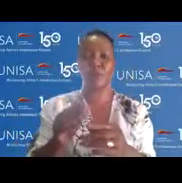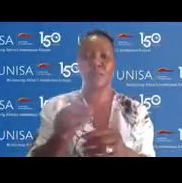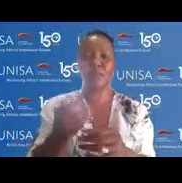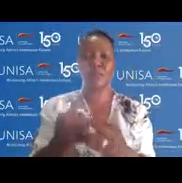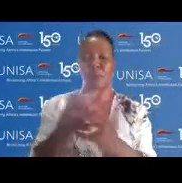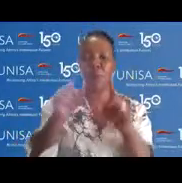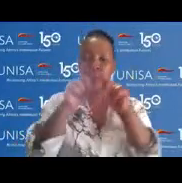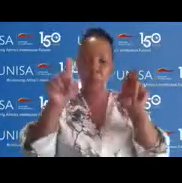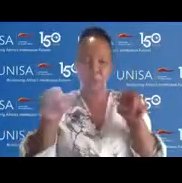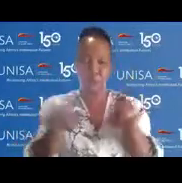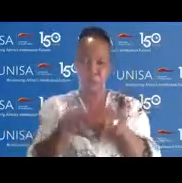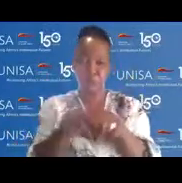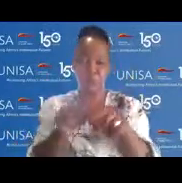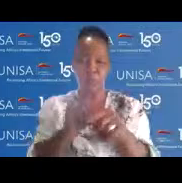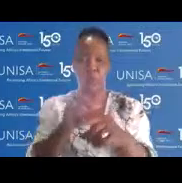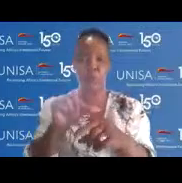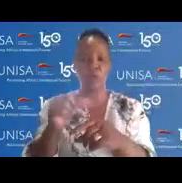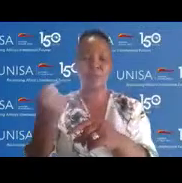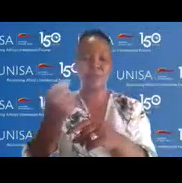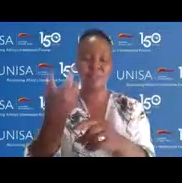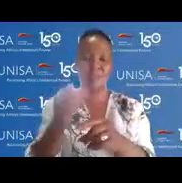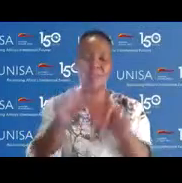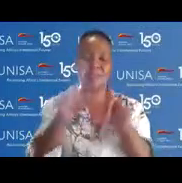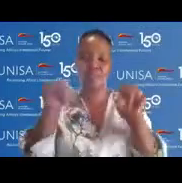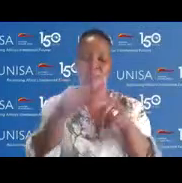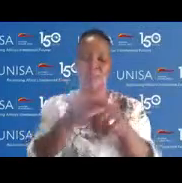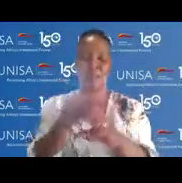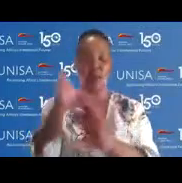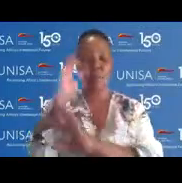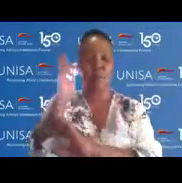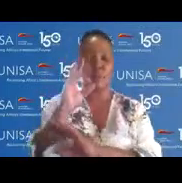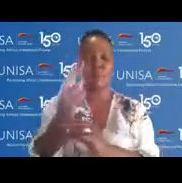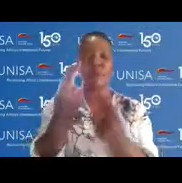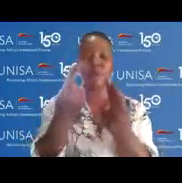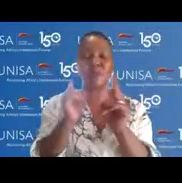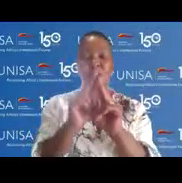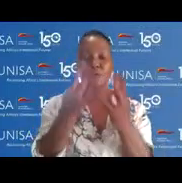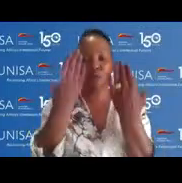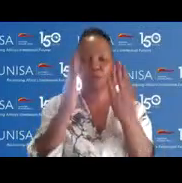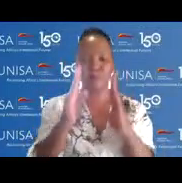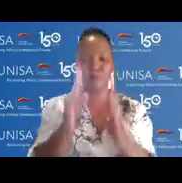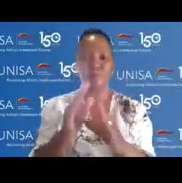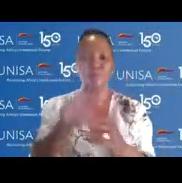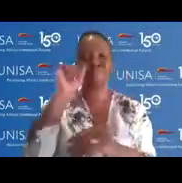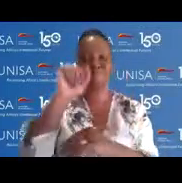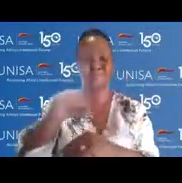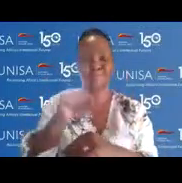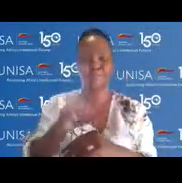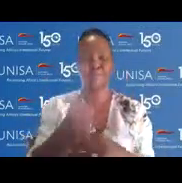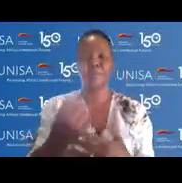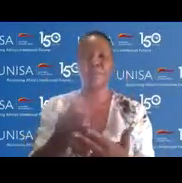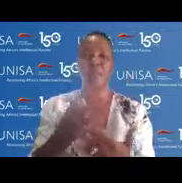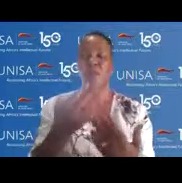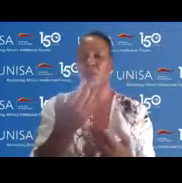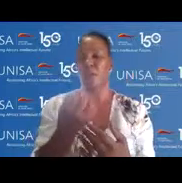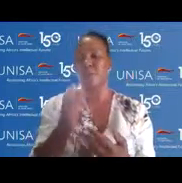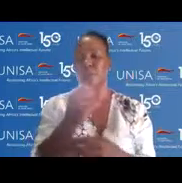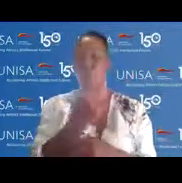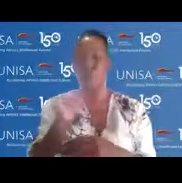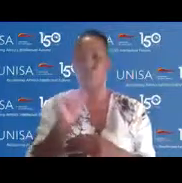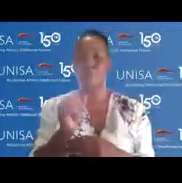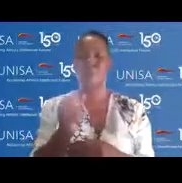screen. So remember, if you're a UNISA student, you just click on yes, else you can click on no to create an account. So this is an open